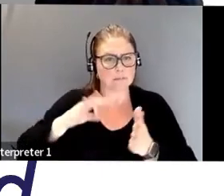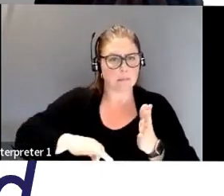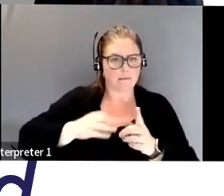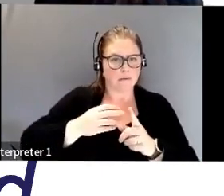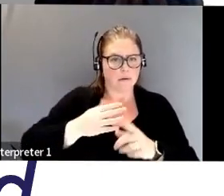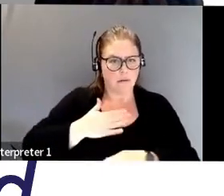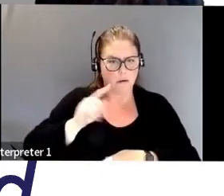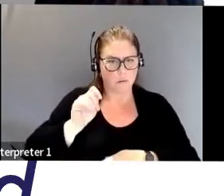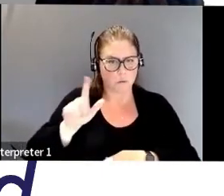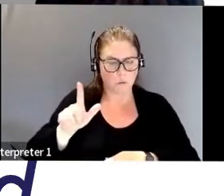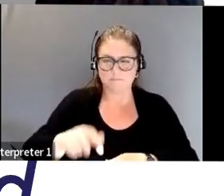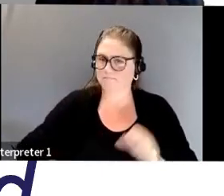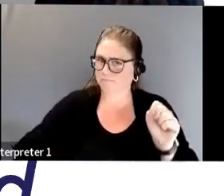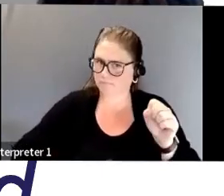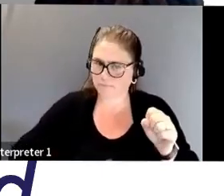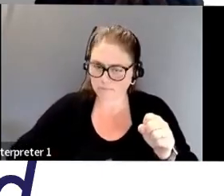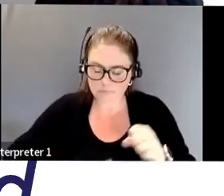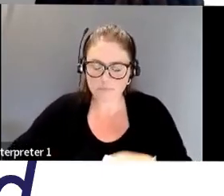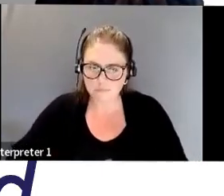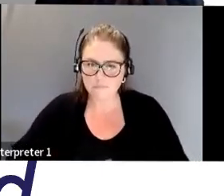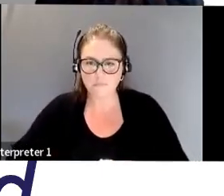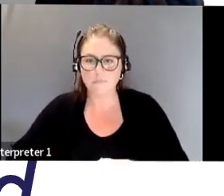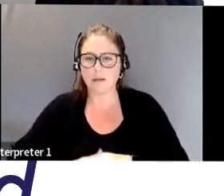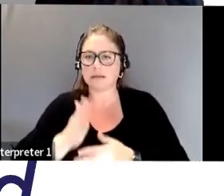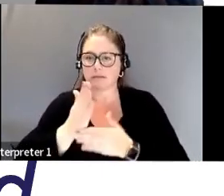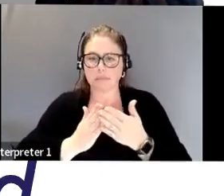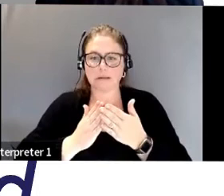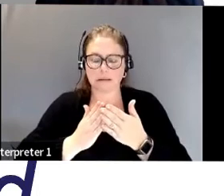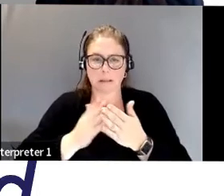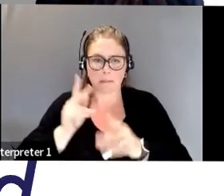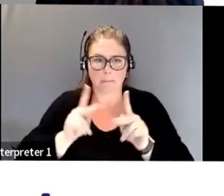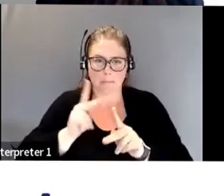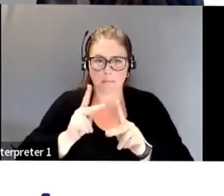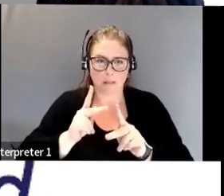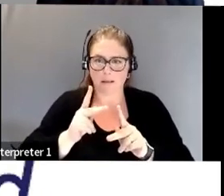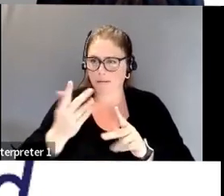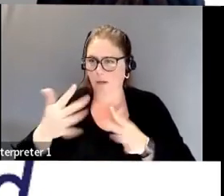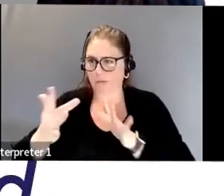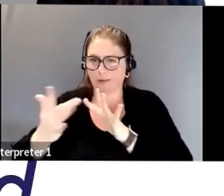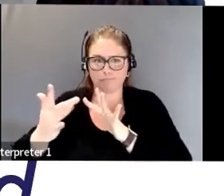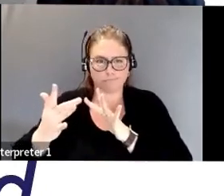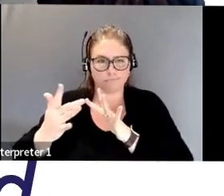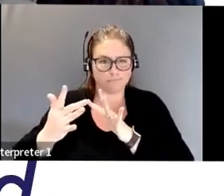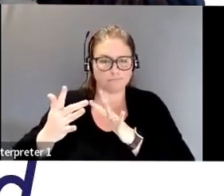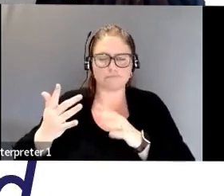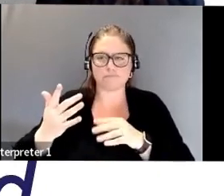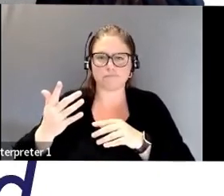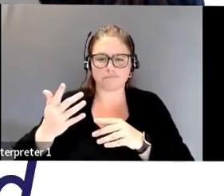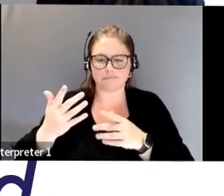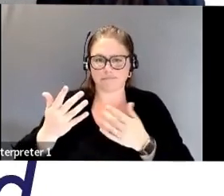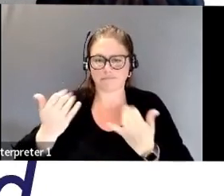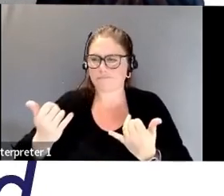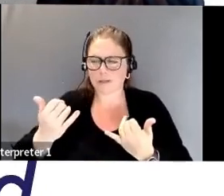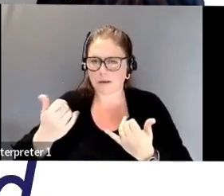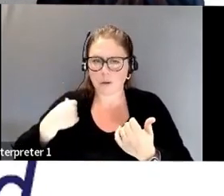Amazing. Thank you, Ben. And we've had a couple people reach out to us before I dive into Pocketed services about